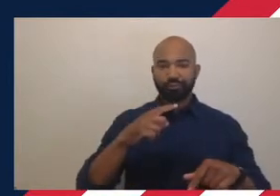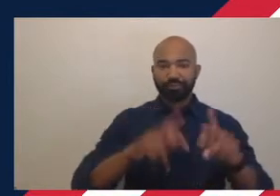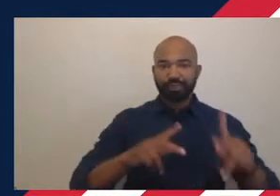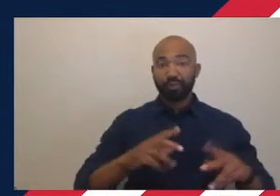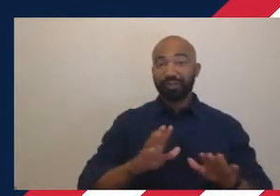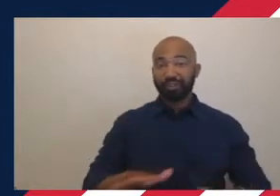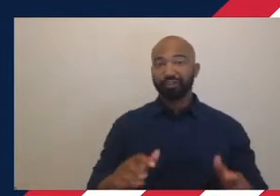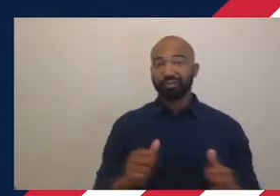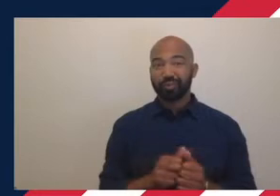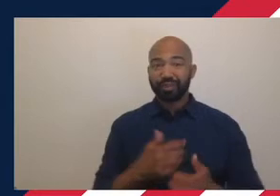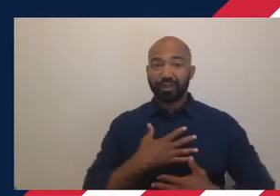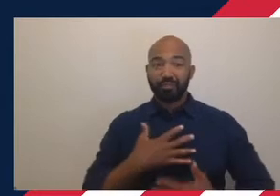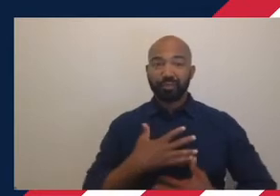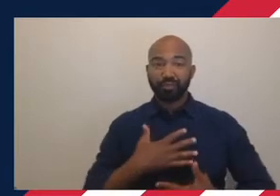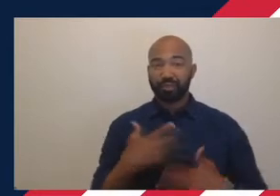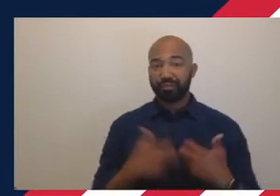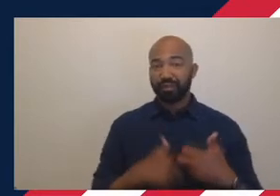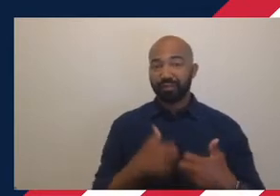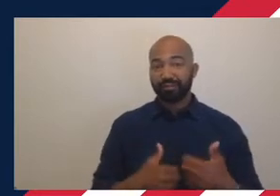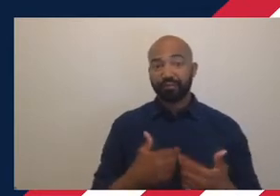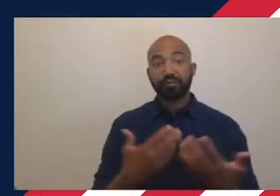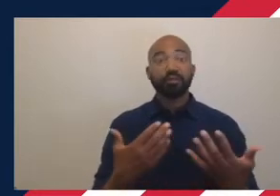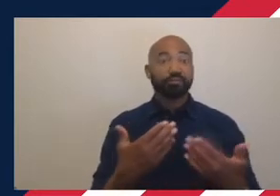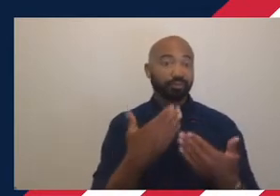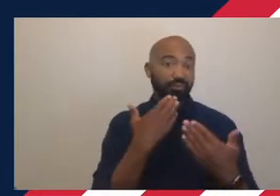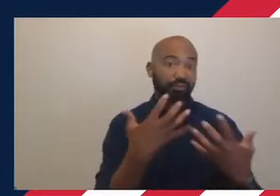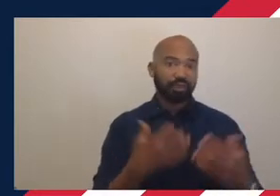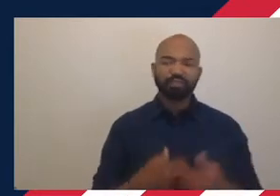better. Thank you. Thank you very